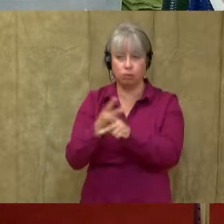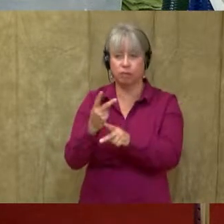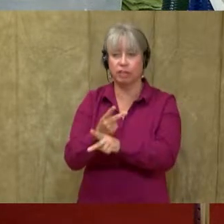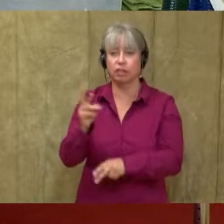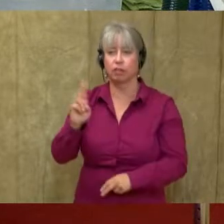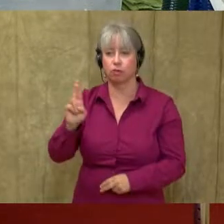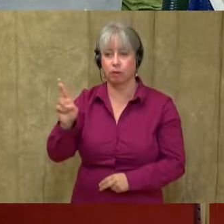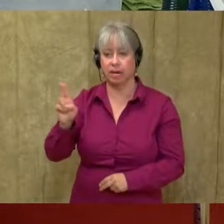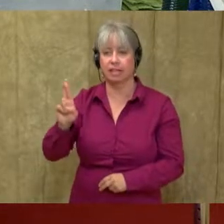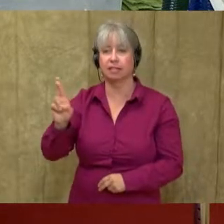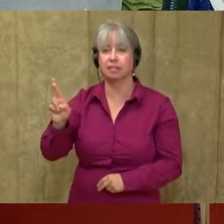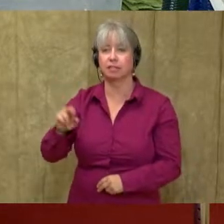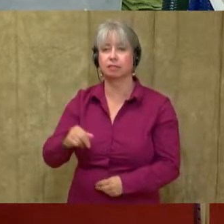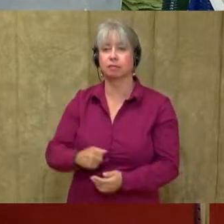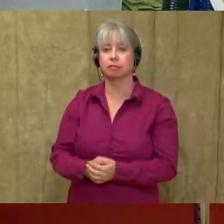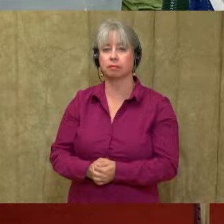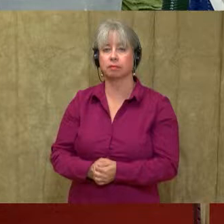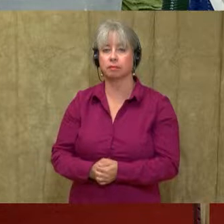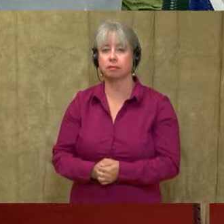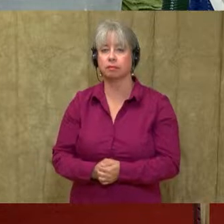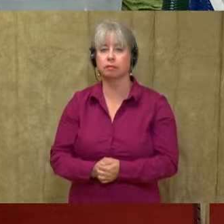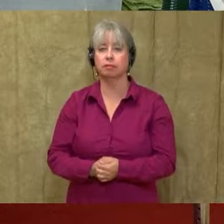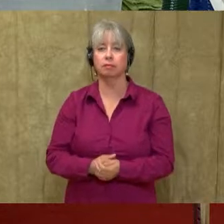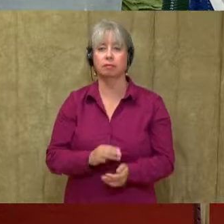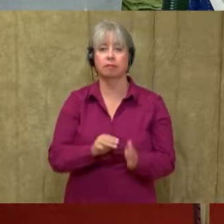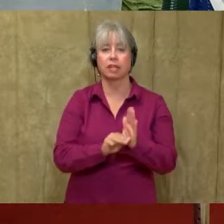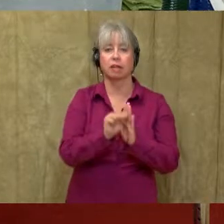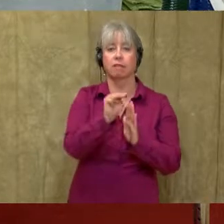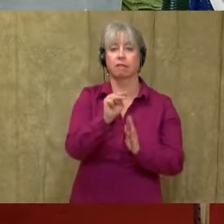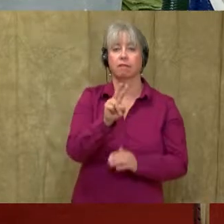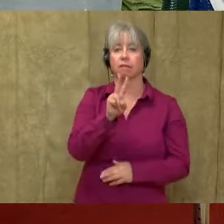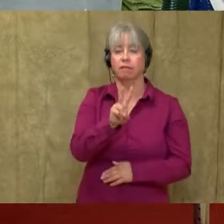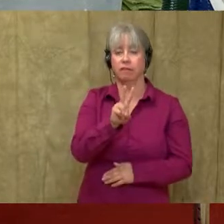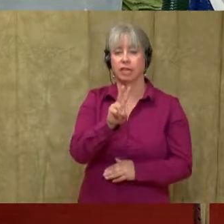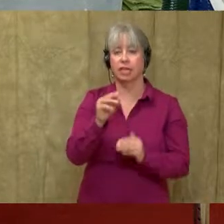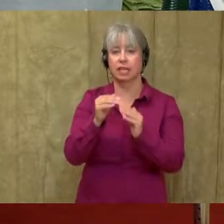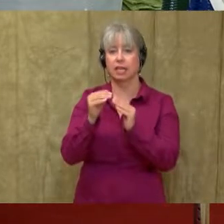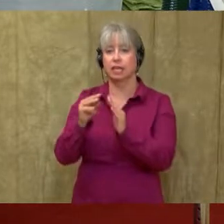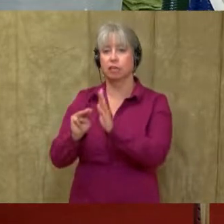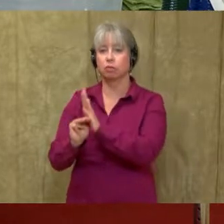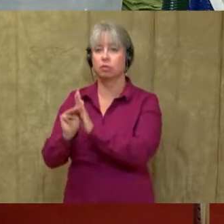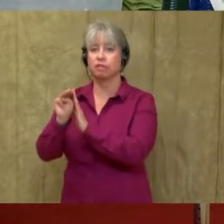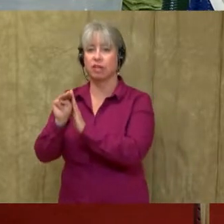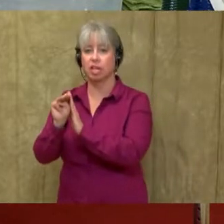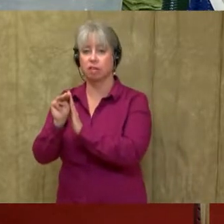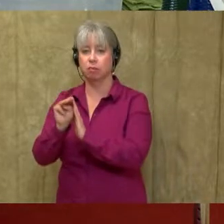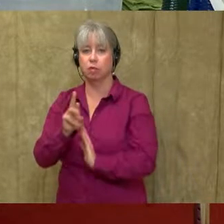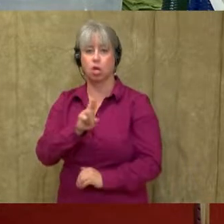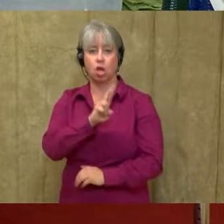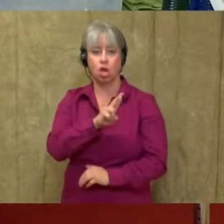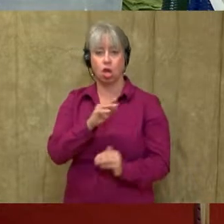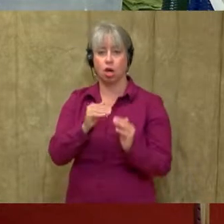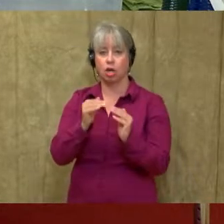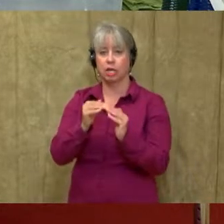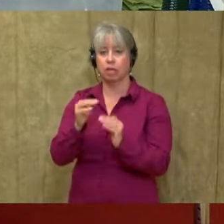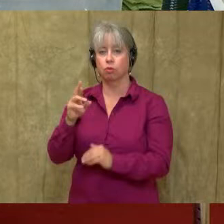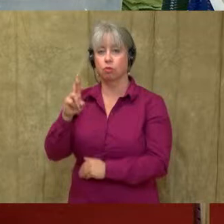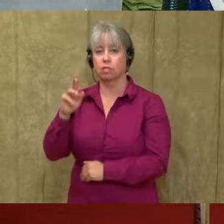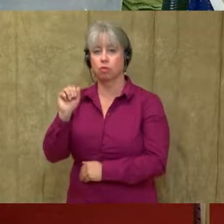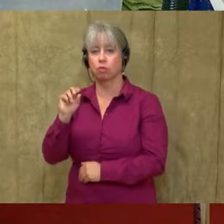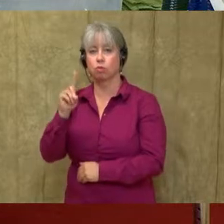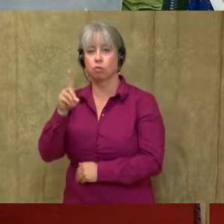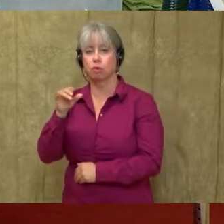So just a recap, volume is V, R stands for radius. If you see that in your formula, it's normally